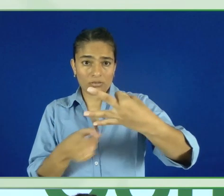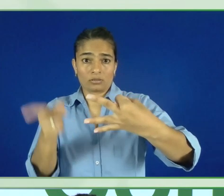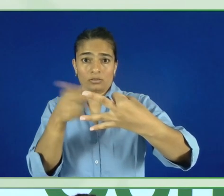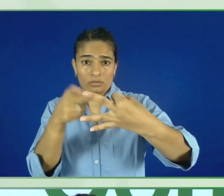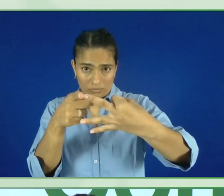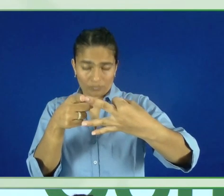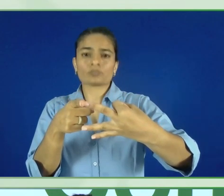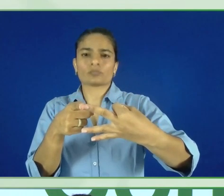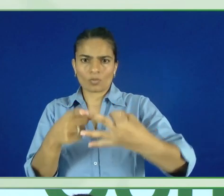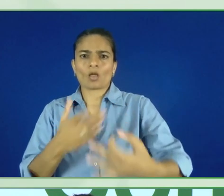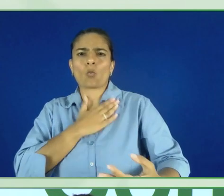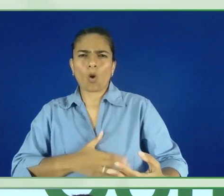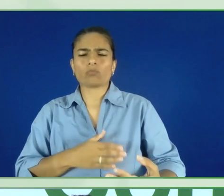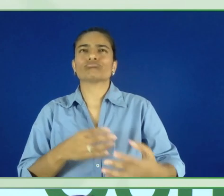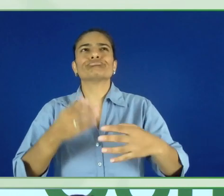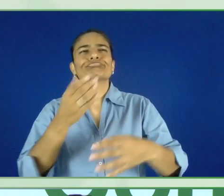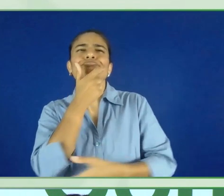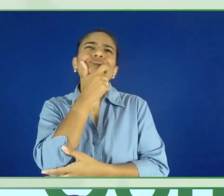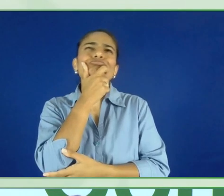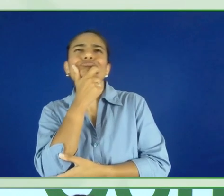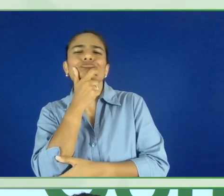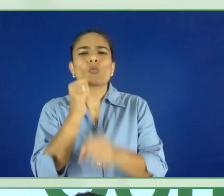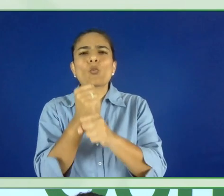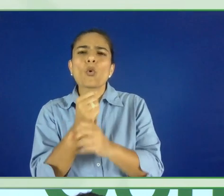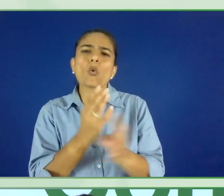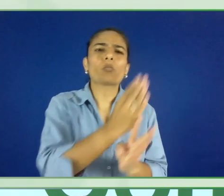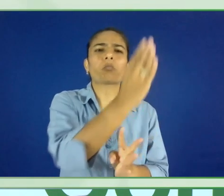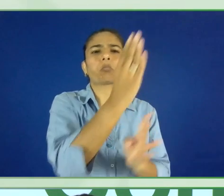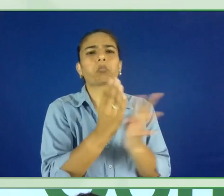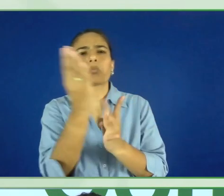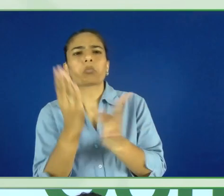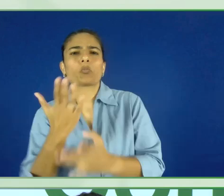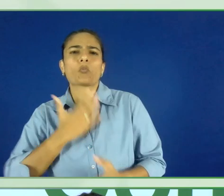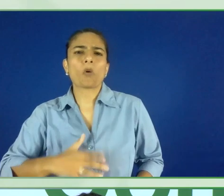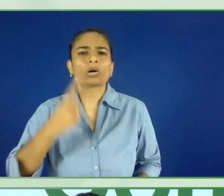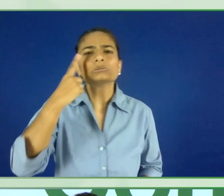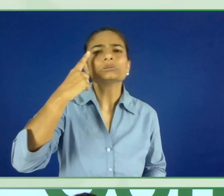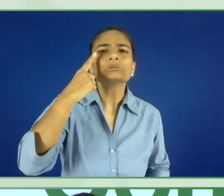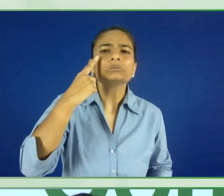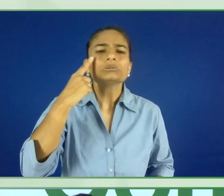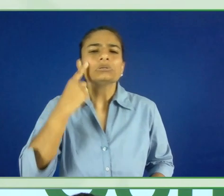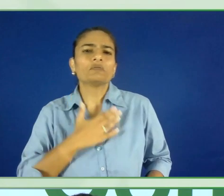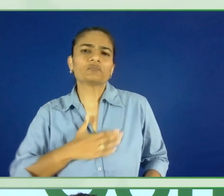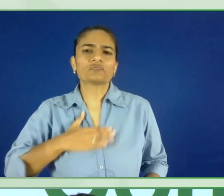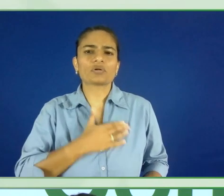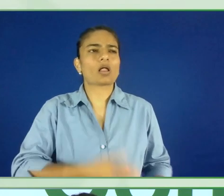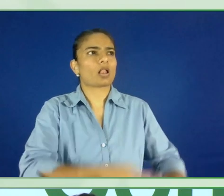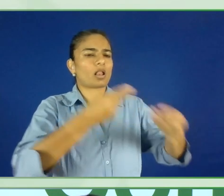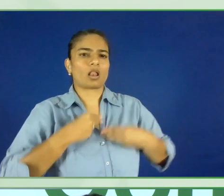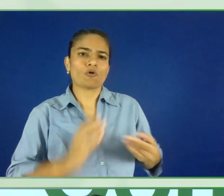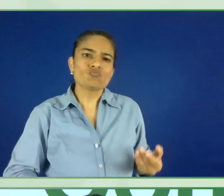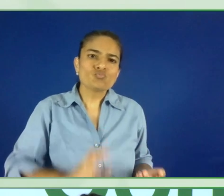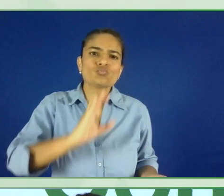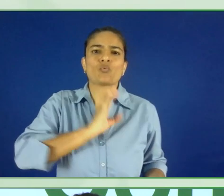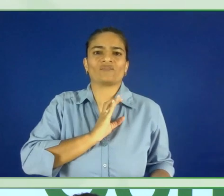mentorship experience through confidence around their career journey, how to engage employers, and making a self-determination of the